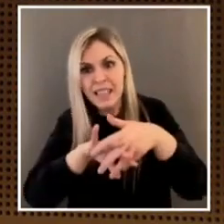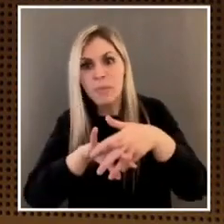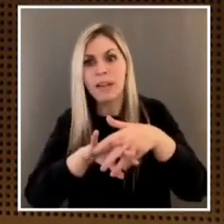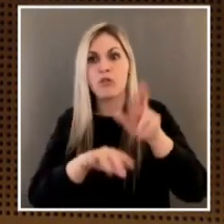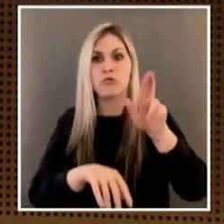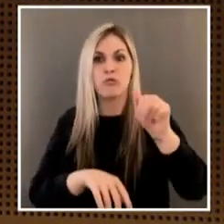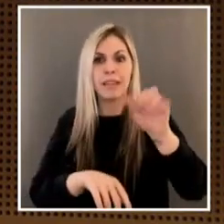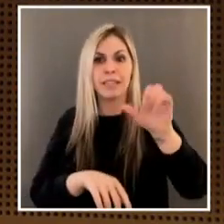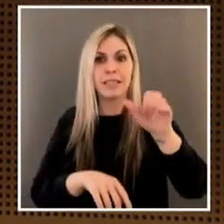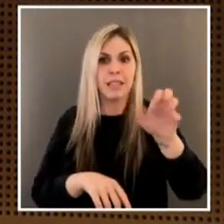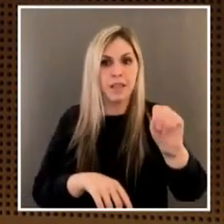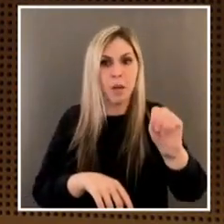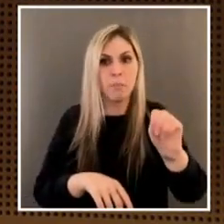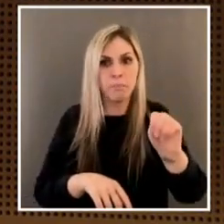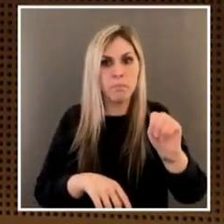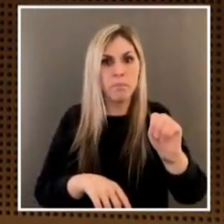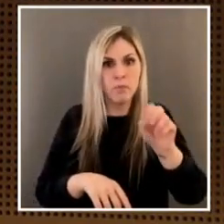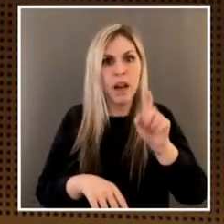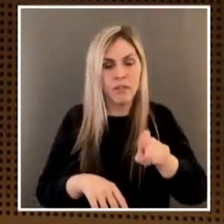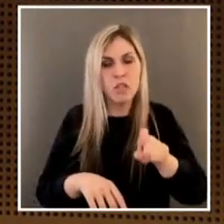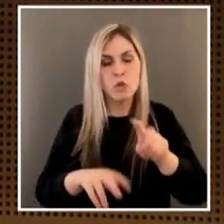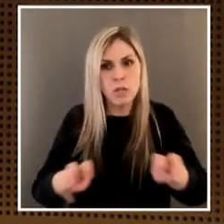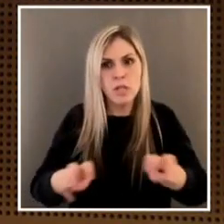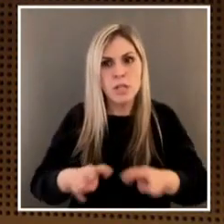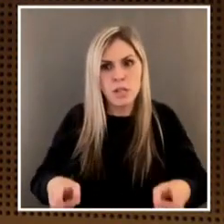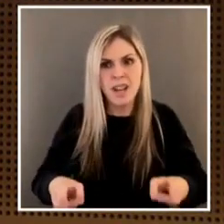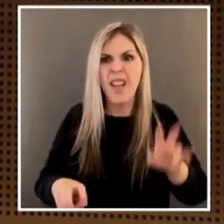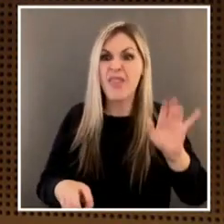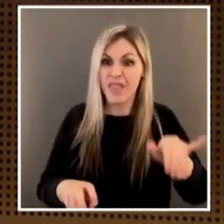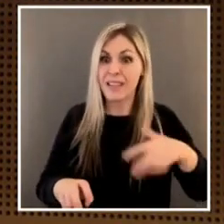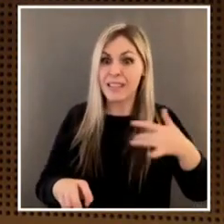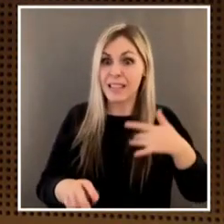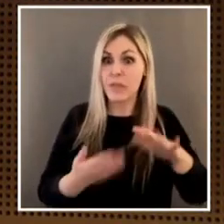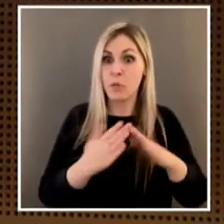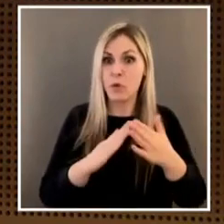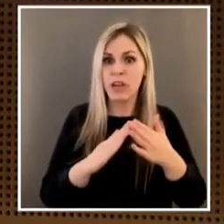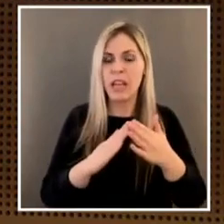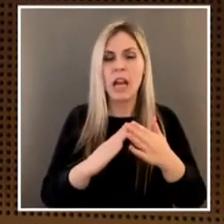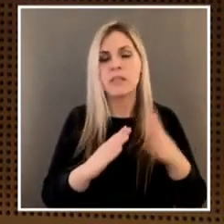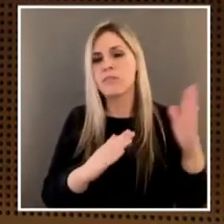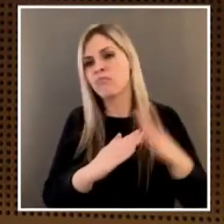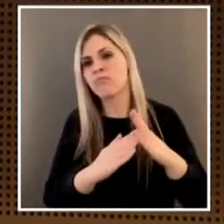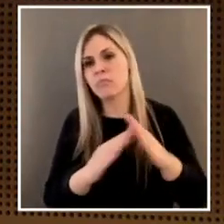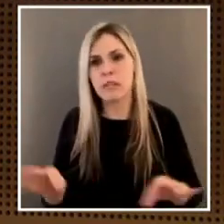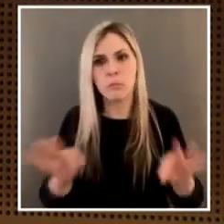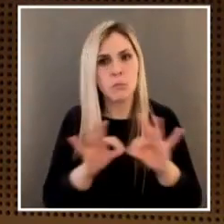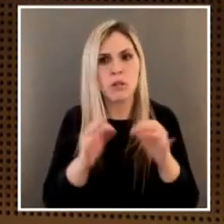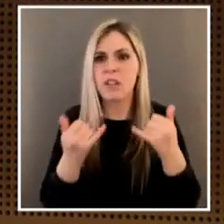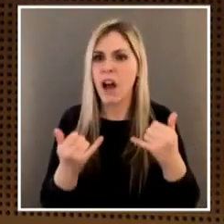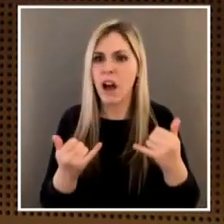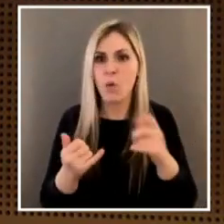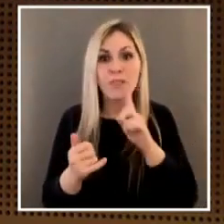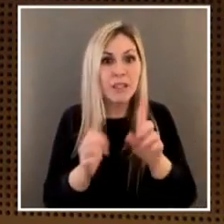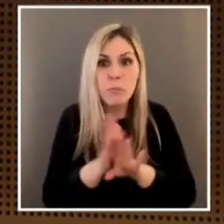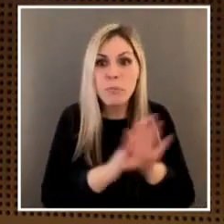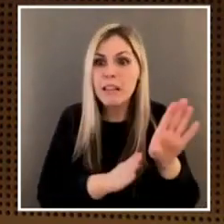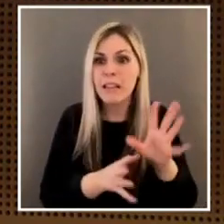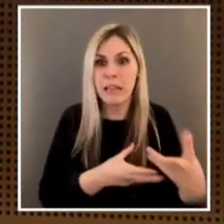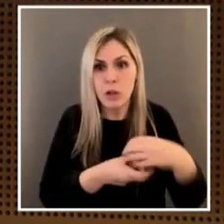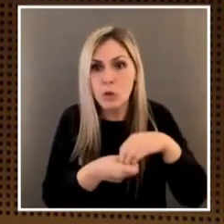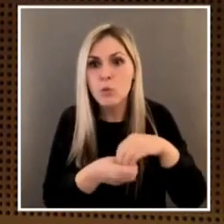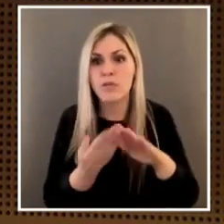Strengthening that sense of community is more important now, and really building that inclusive